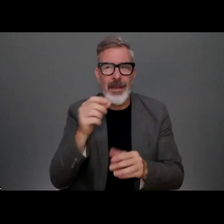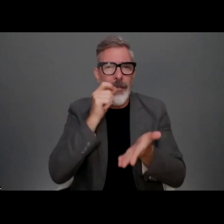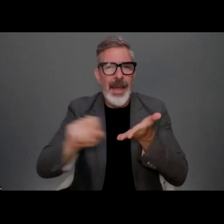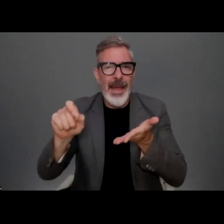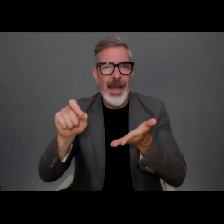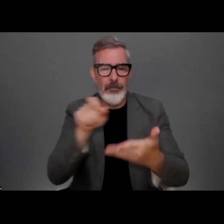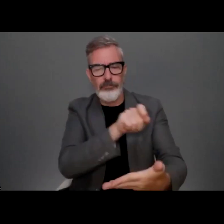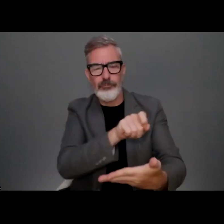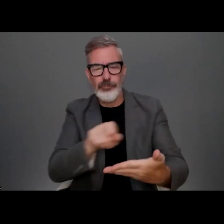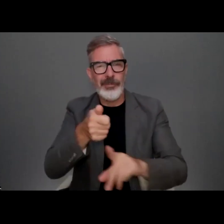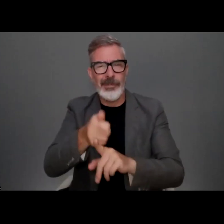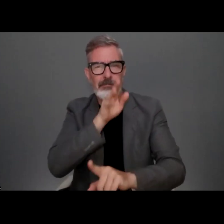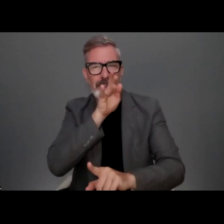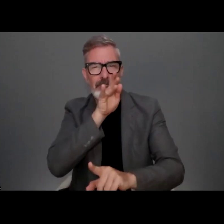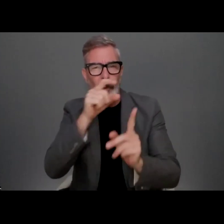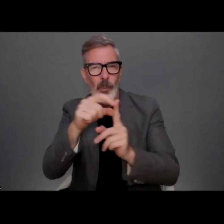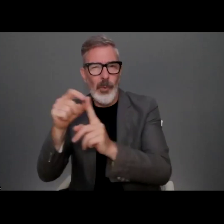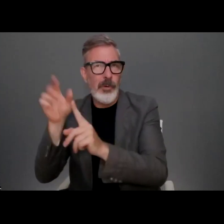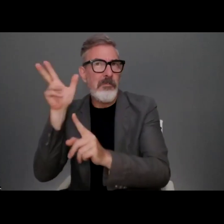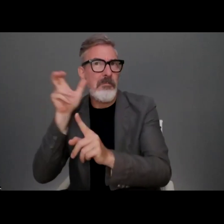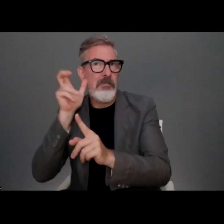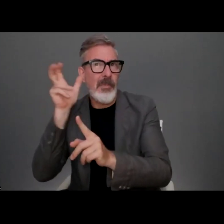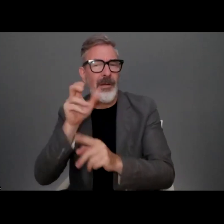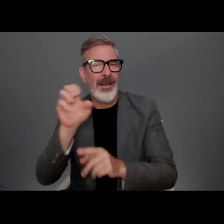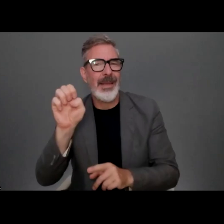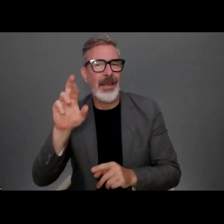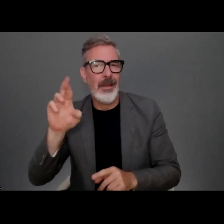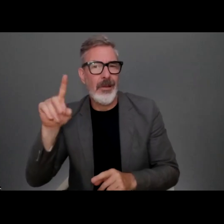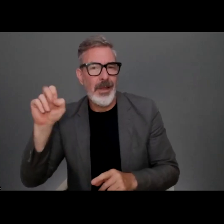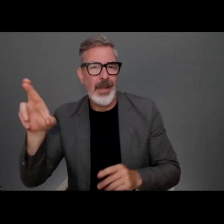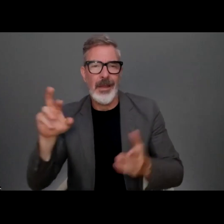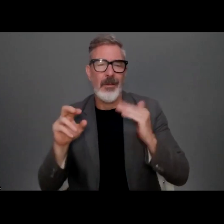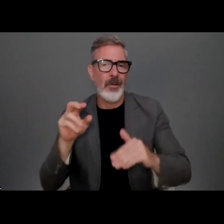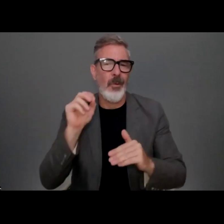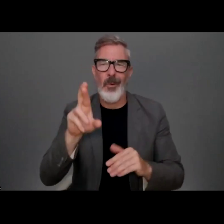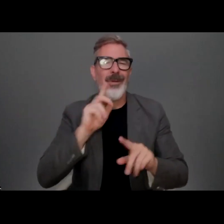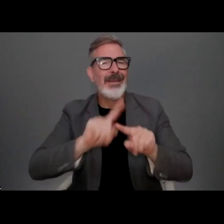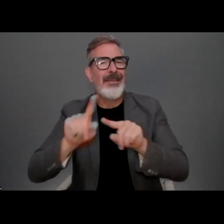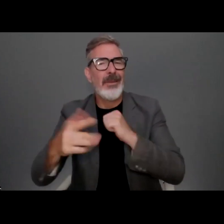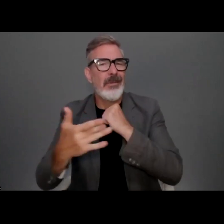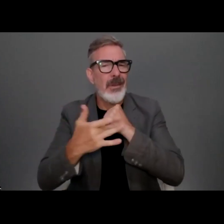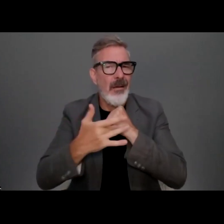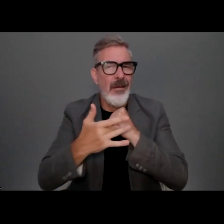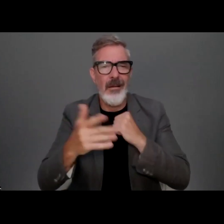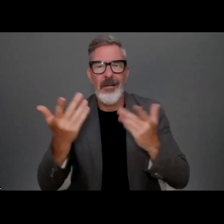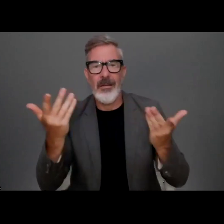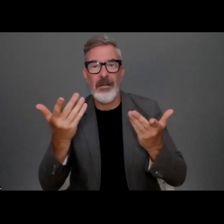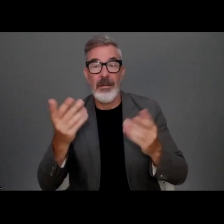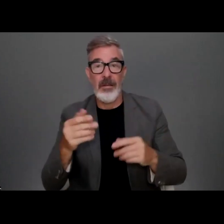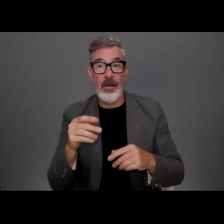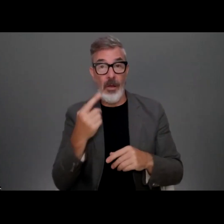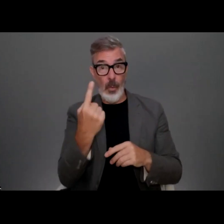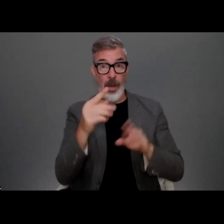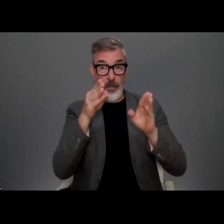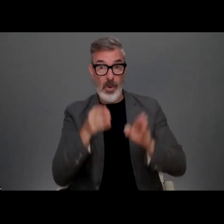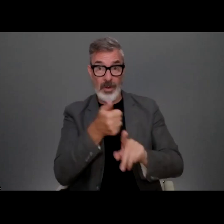might be lighter to use or that are on wheels, or an example of an apprentice who we've supported